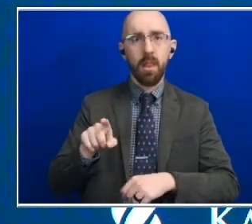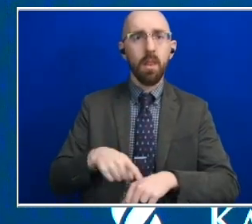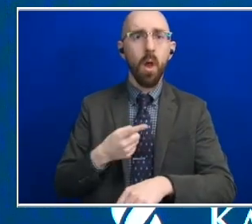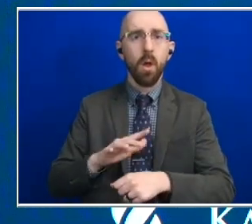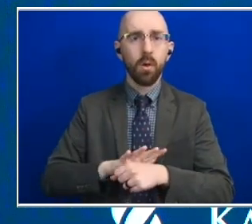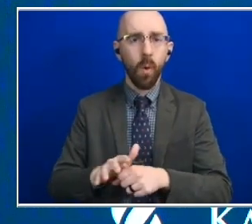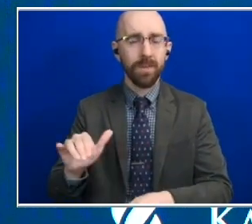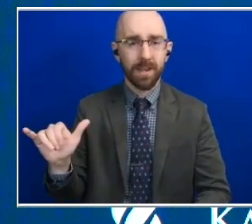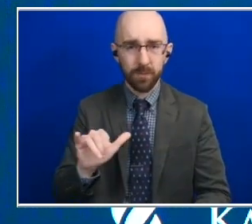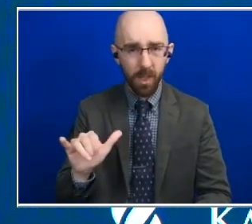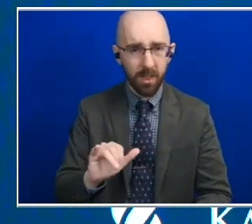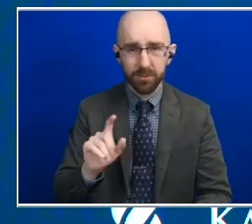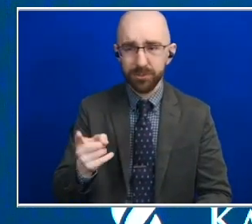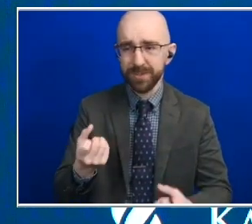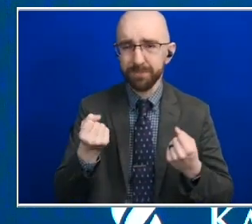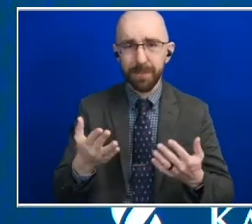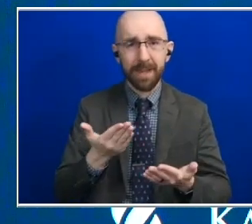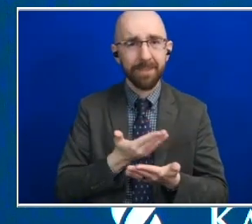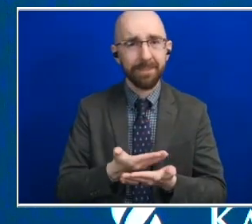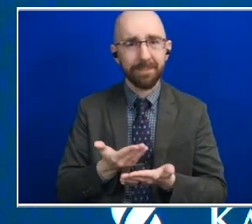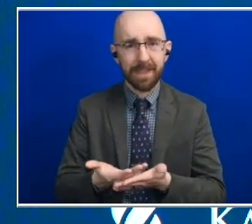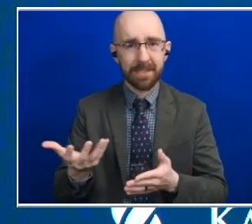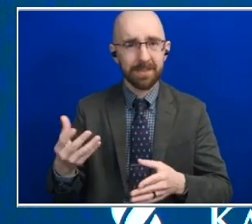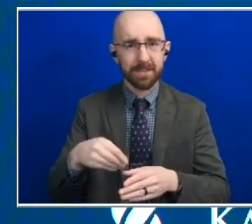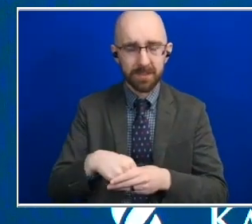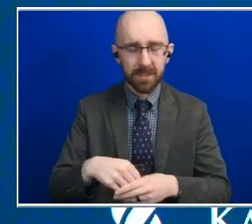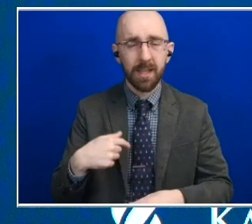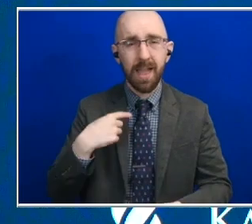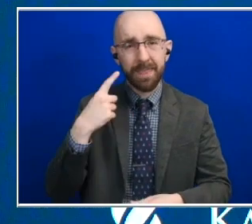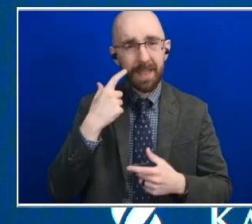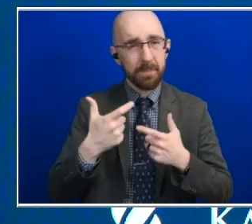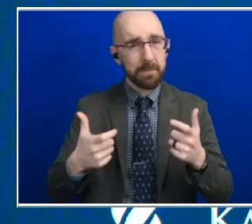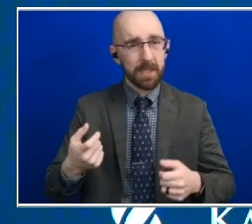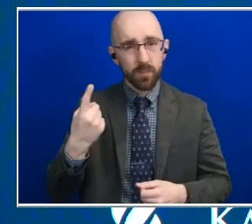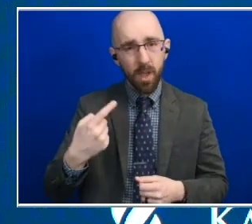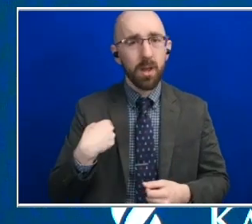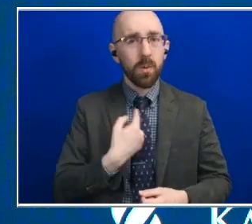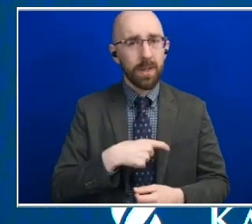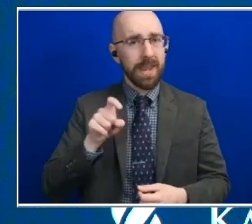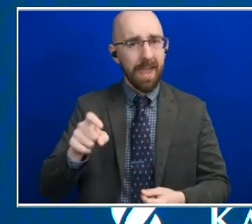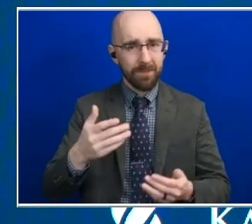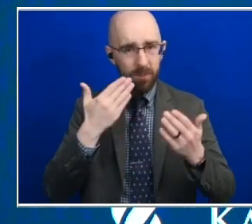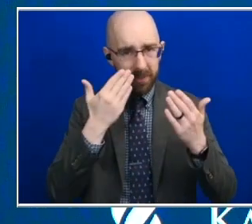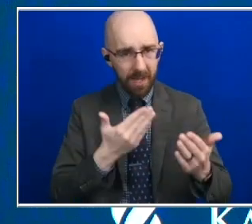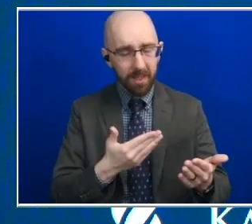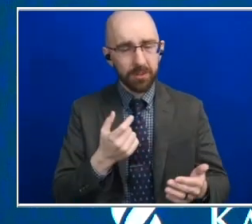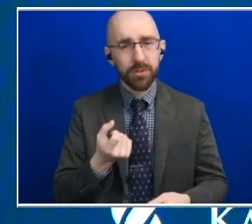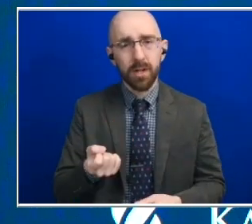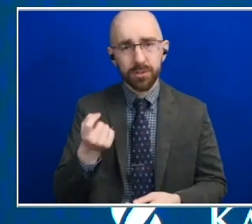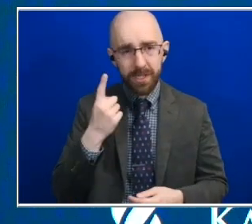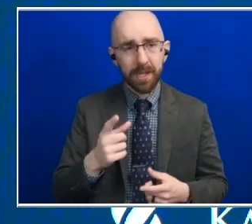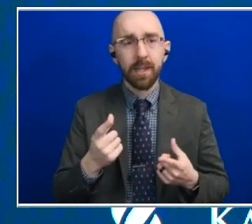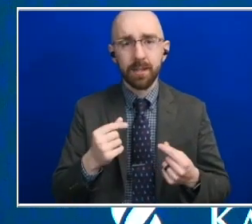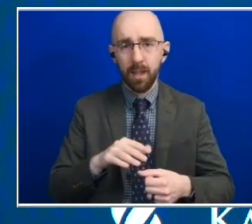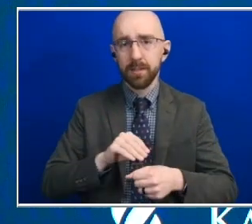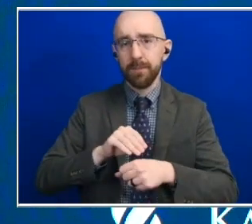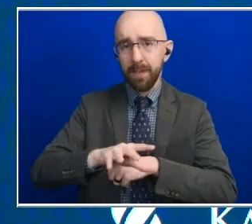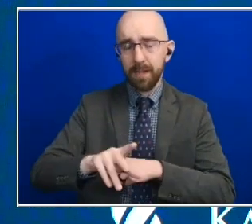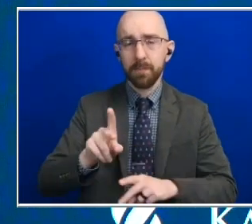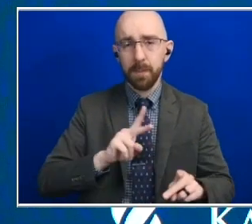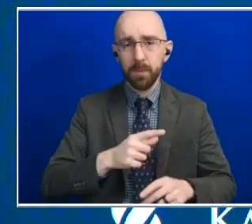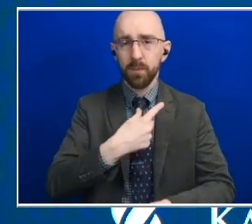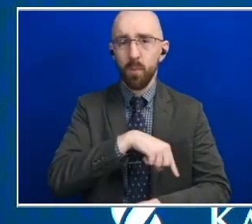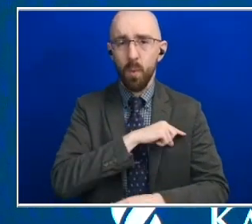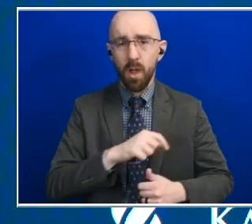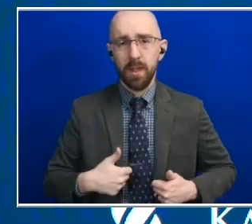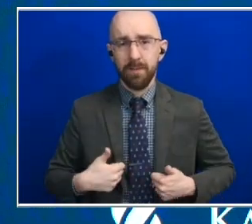many factors that interplay. I think the biggest one is that we do have to acknowledge, you do have to understand that it does affect people's quality of life on a daily